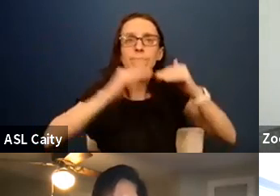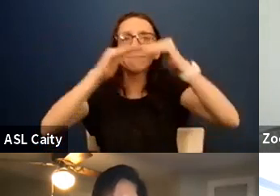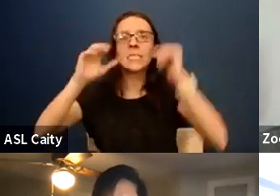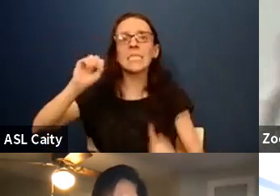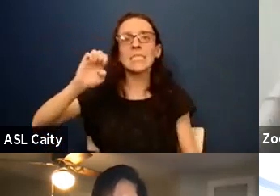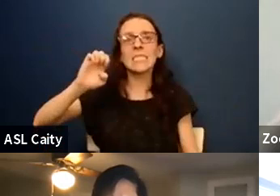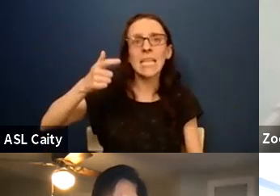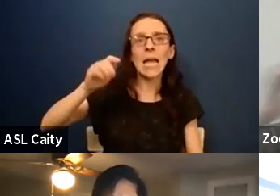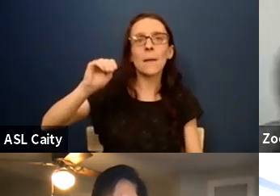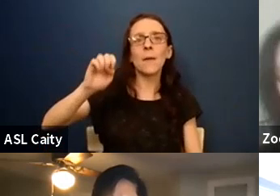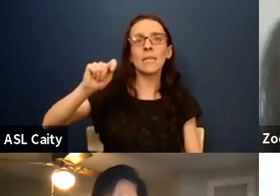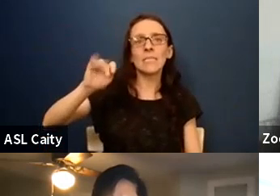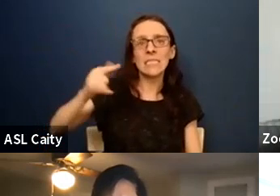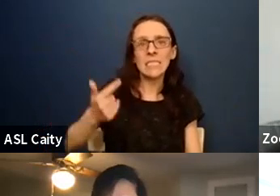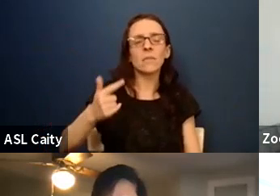assessment and what have you.